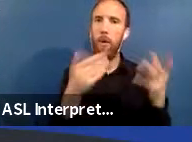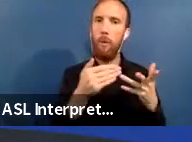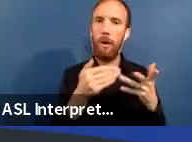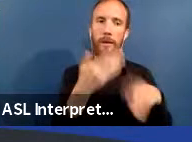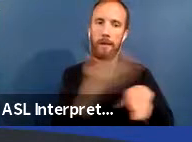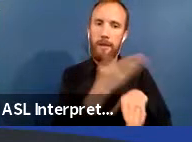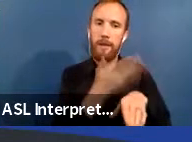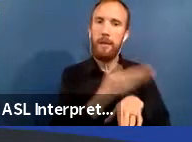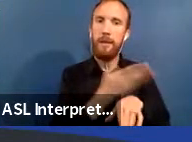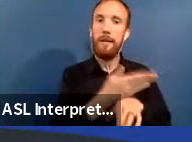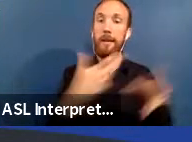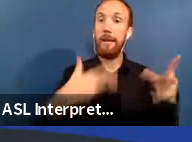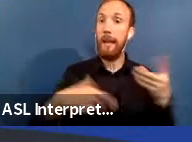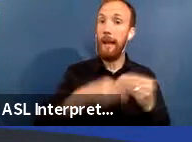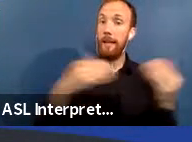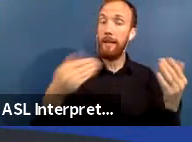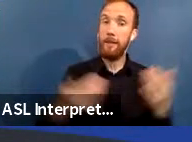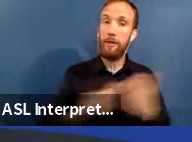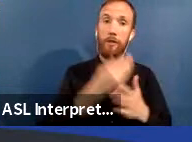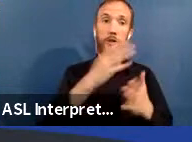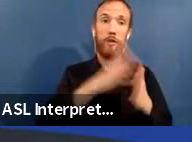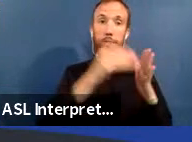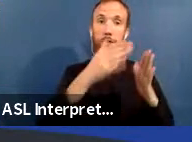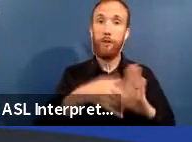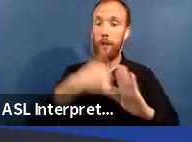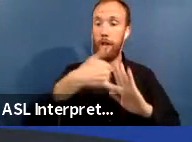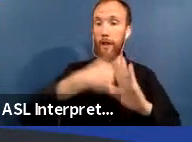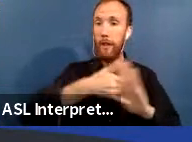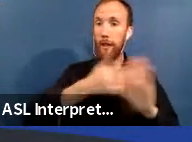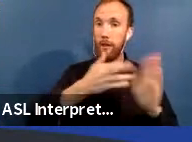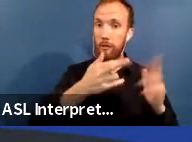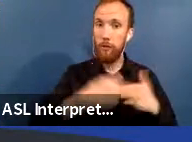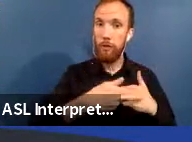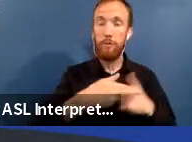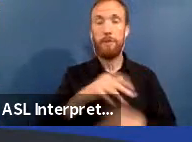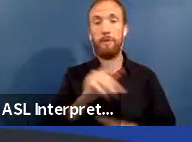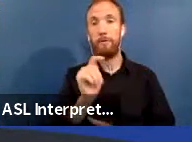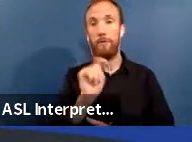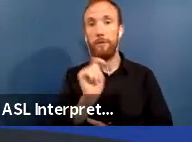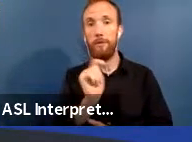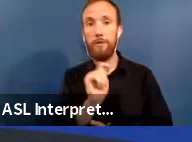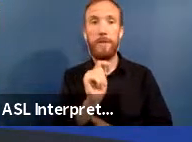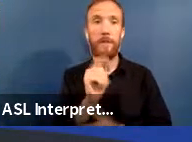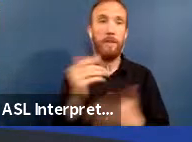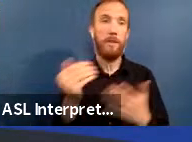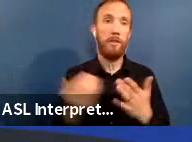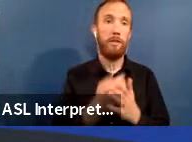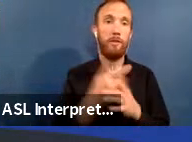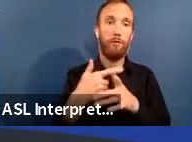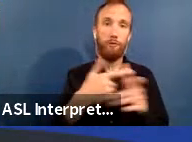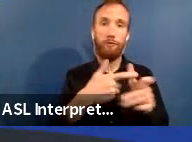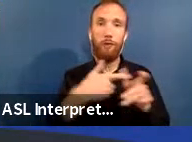student locker rooms, public restrooms, our existing running track and athletic fields.